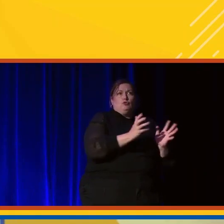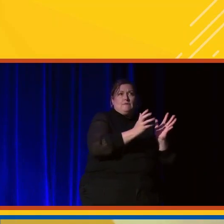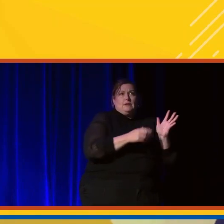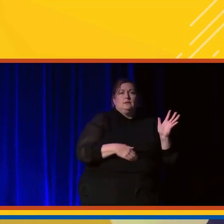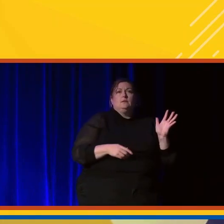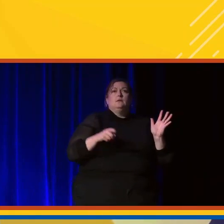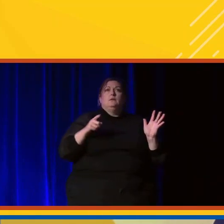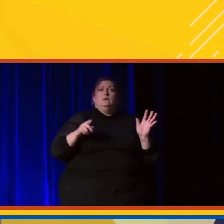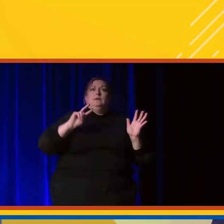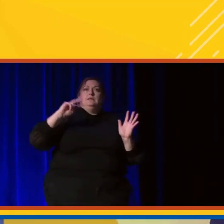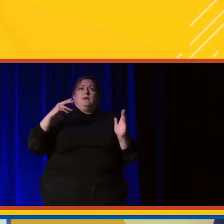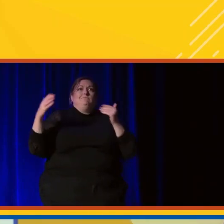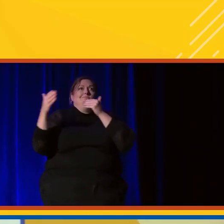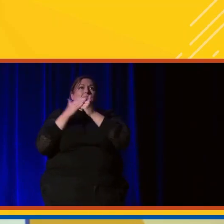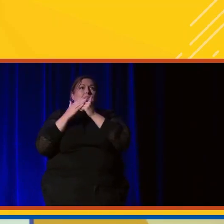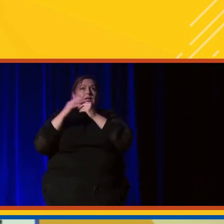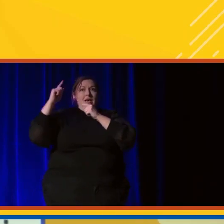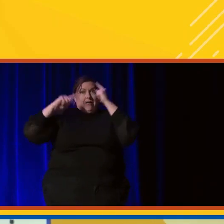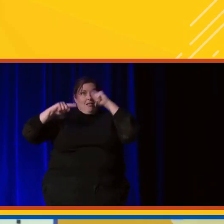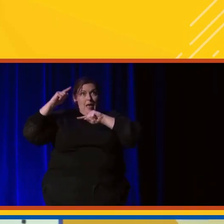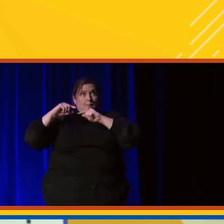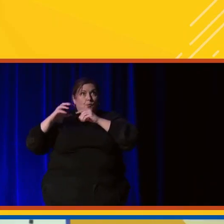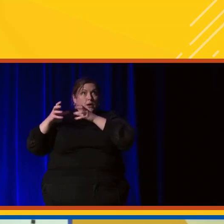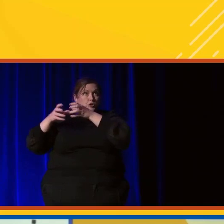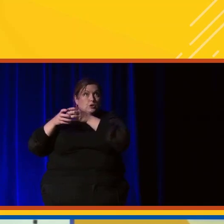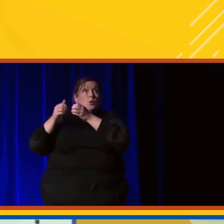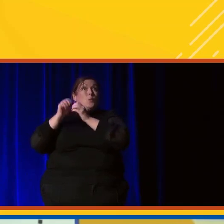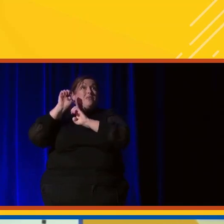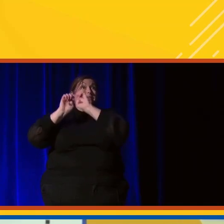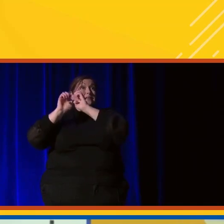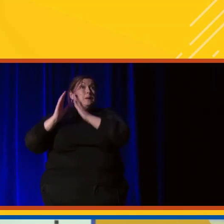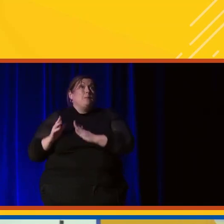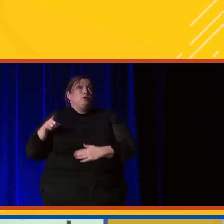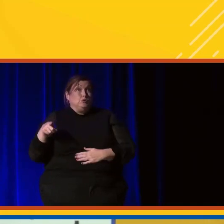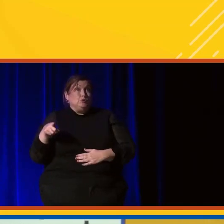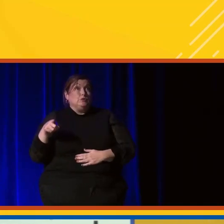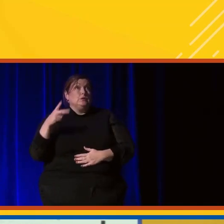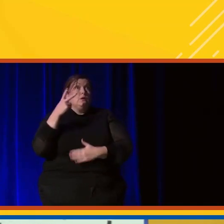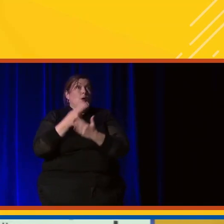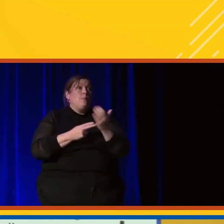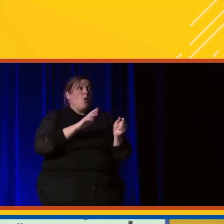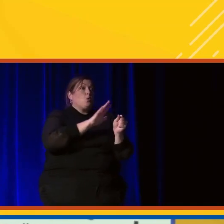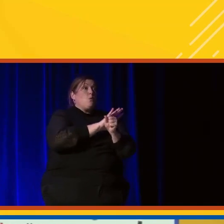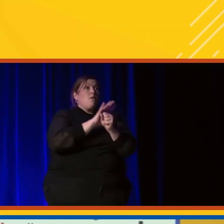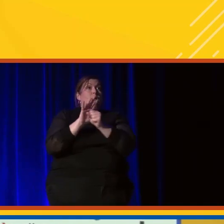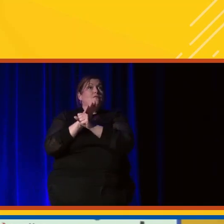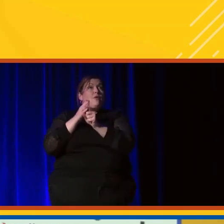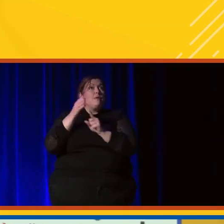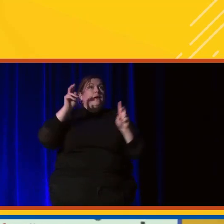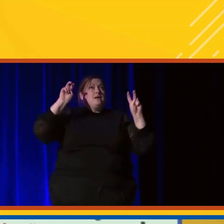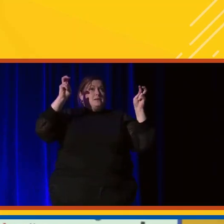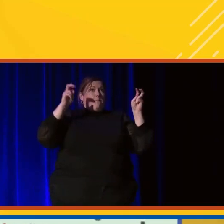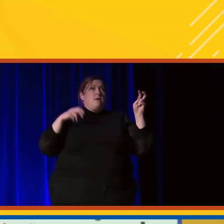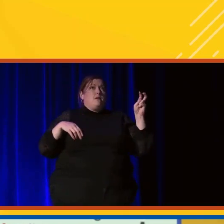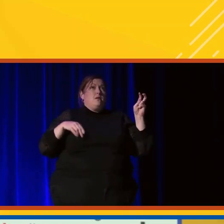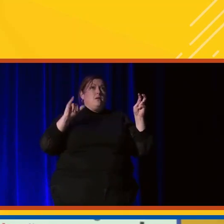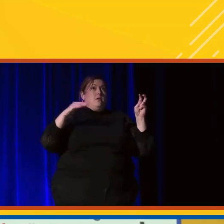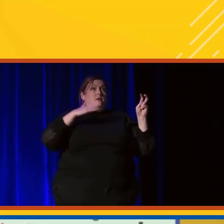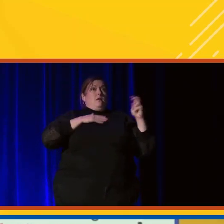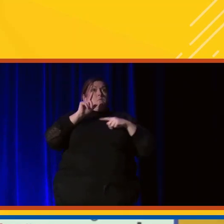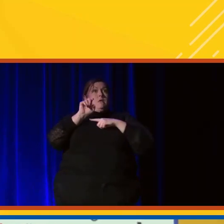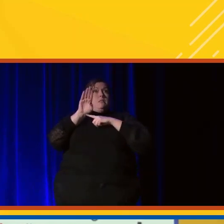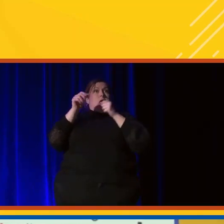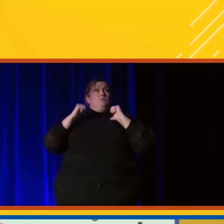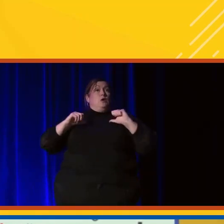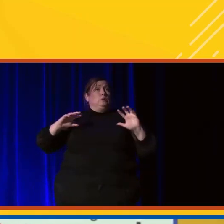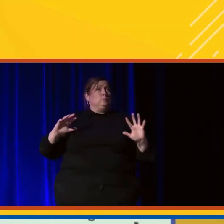going to be a close-knit collaboration with experimentalists. Both of these are going to cover the main topic that my lab is